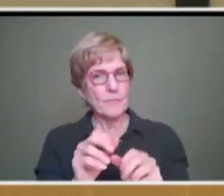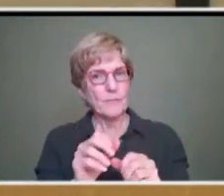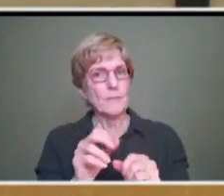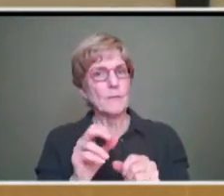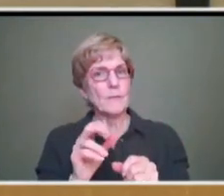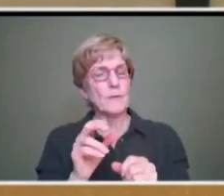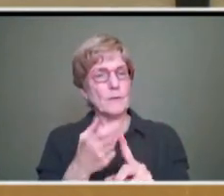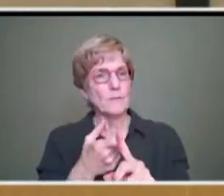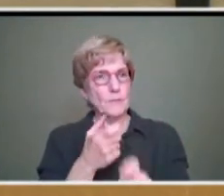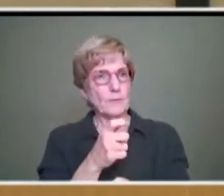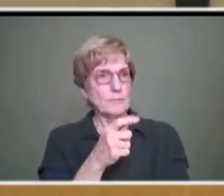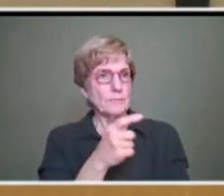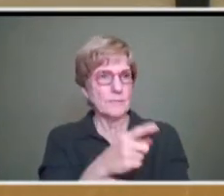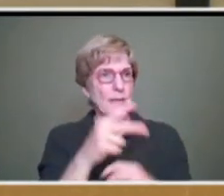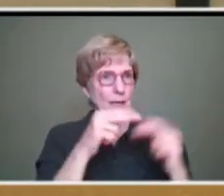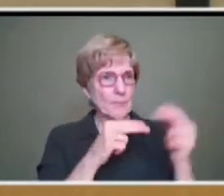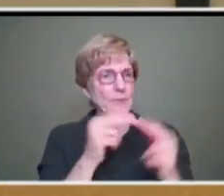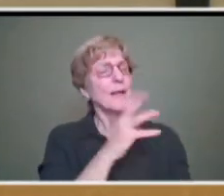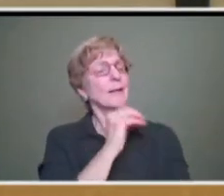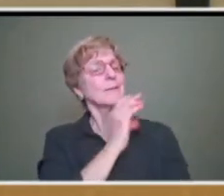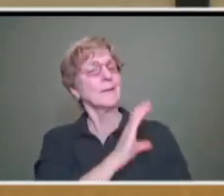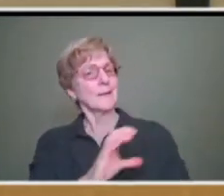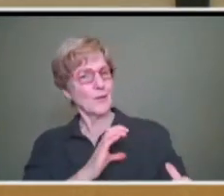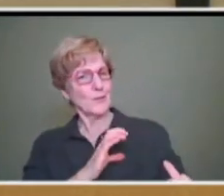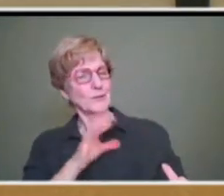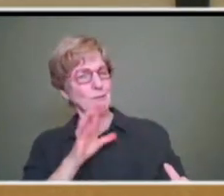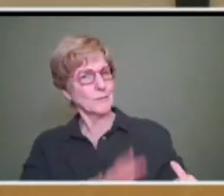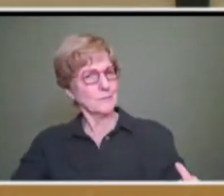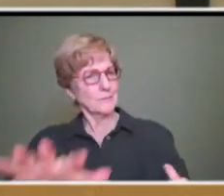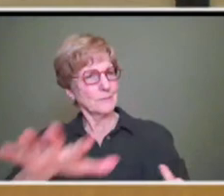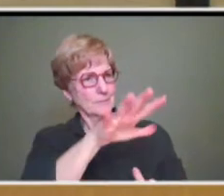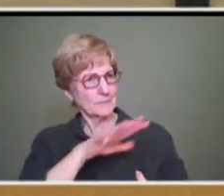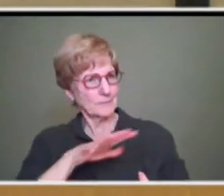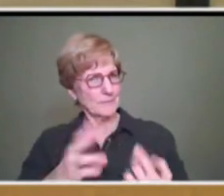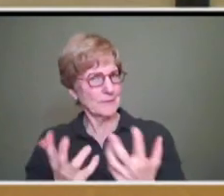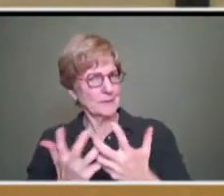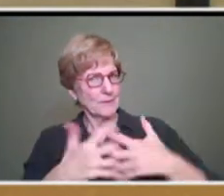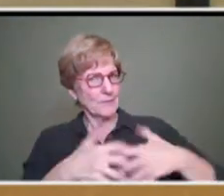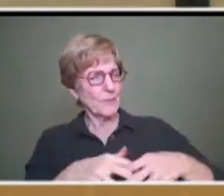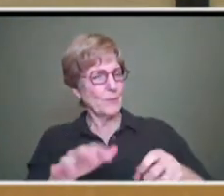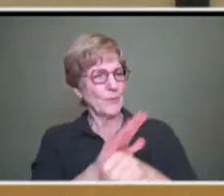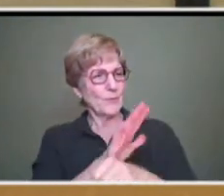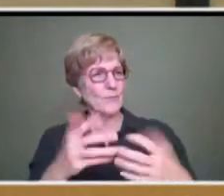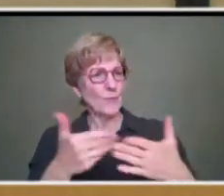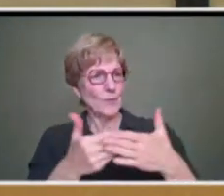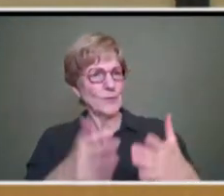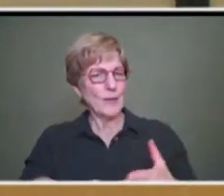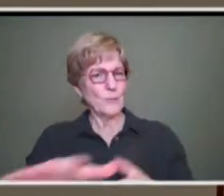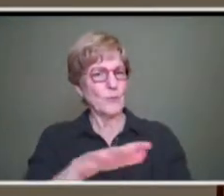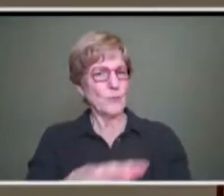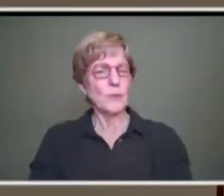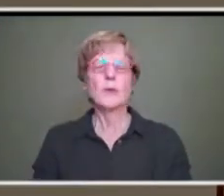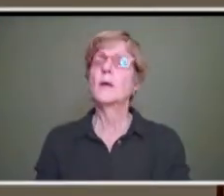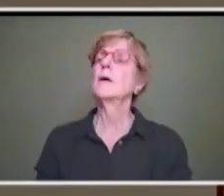from that and also the character of the neighborhood okay